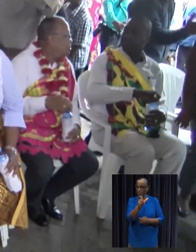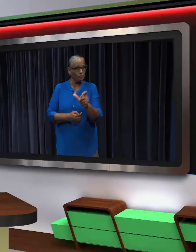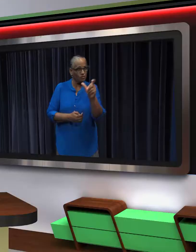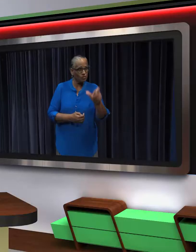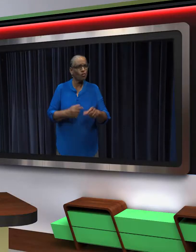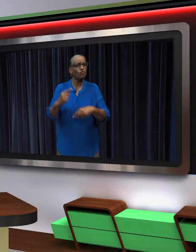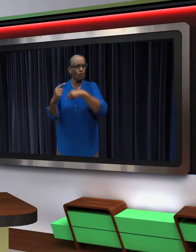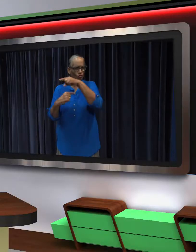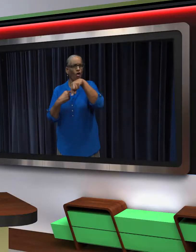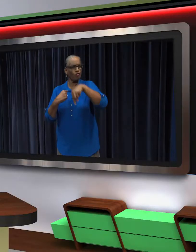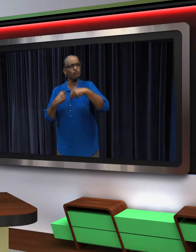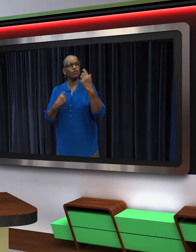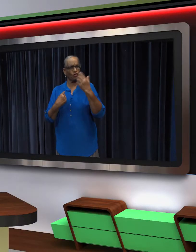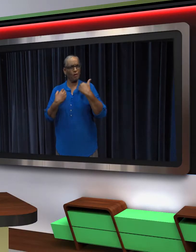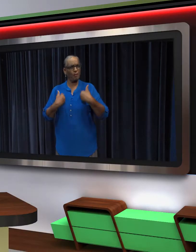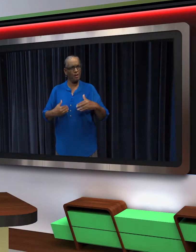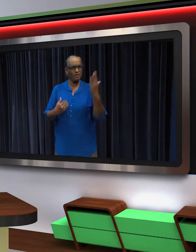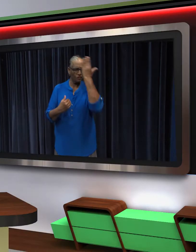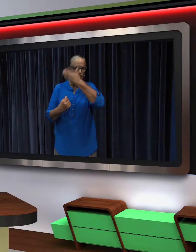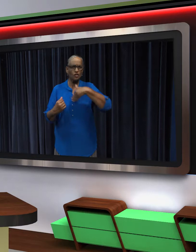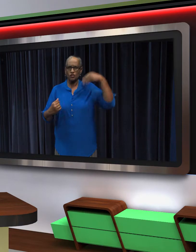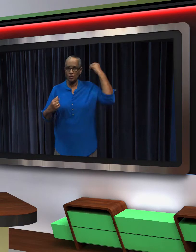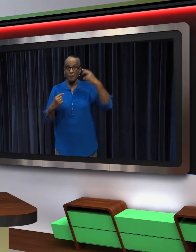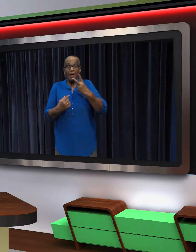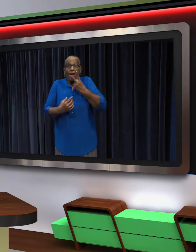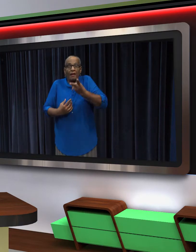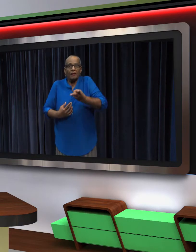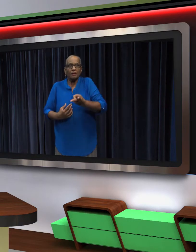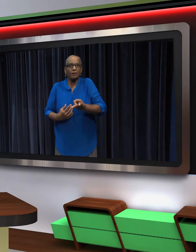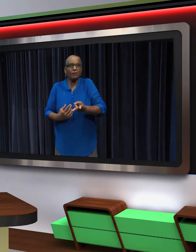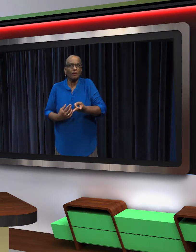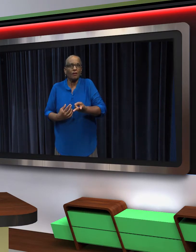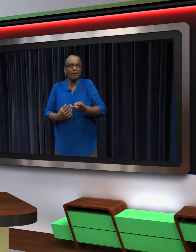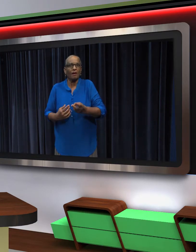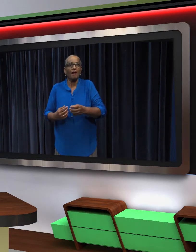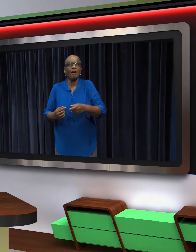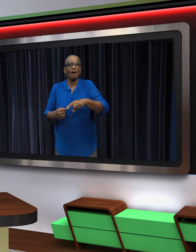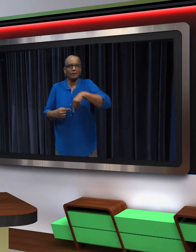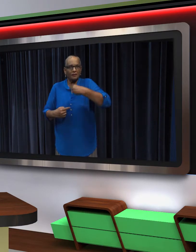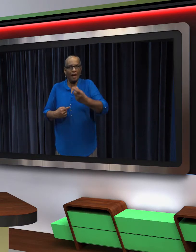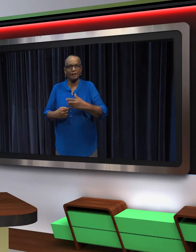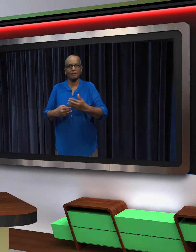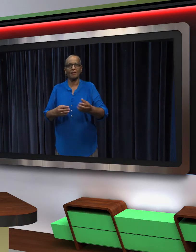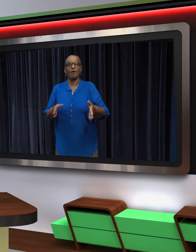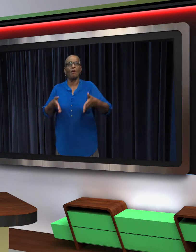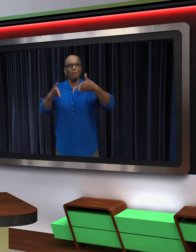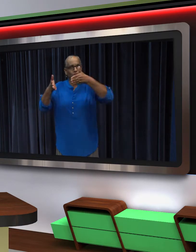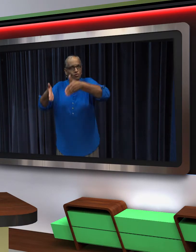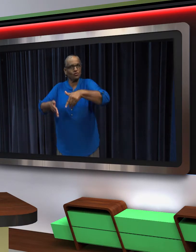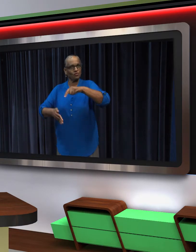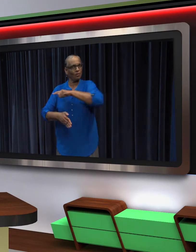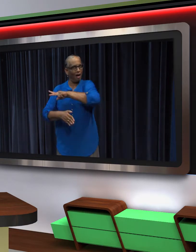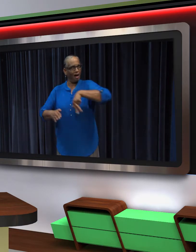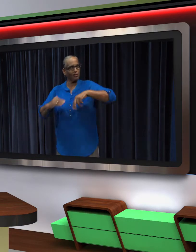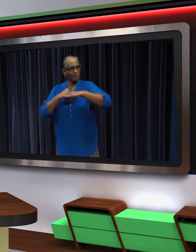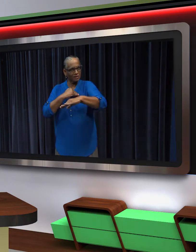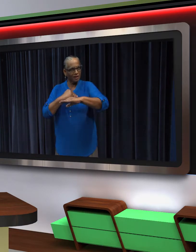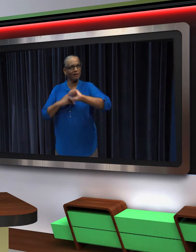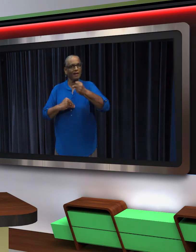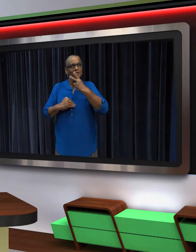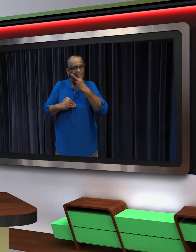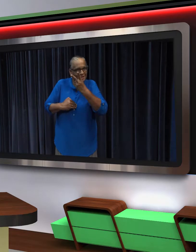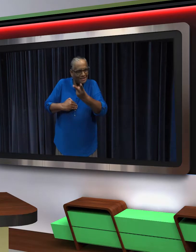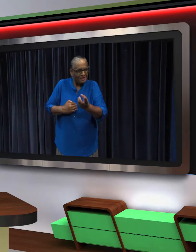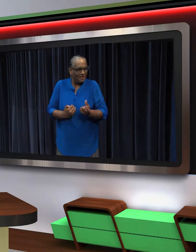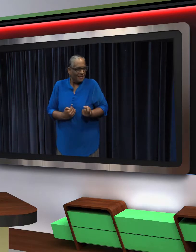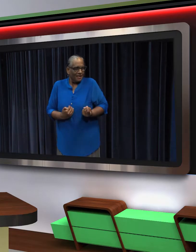magnificently, according to the president. The guests understood the role that is reserved for Suriname and immediately